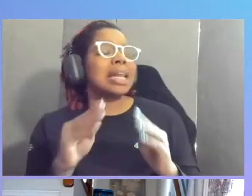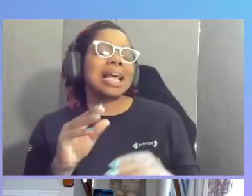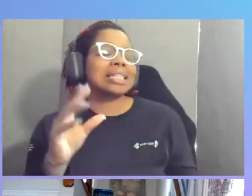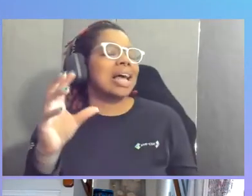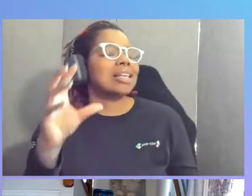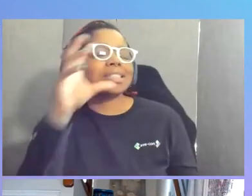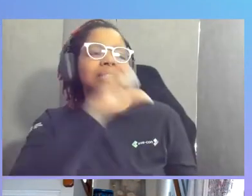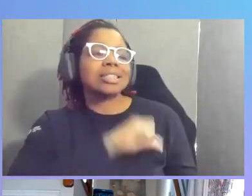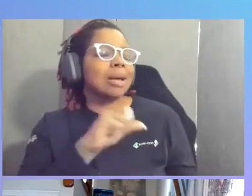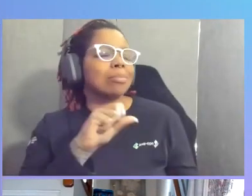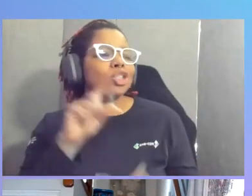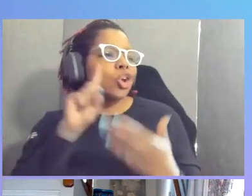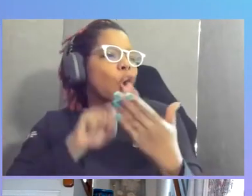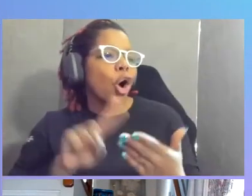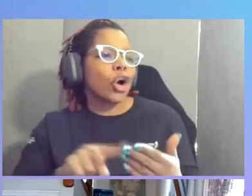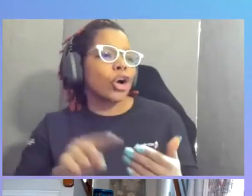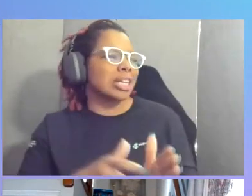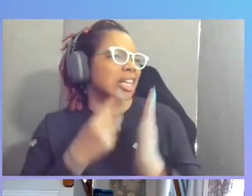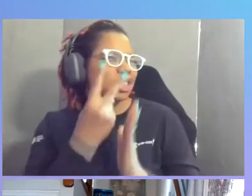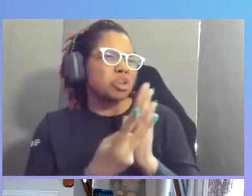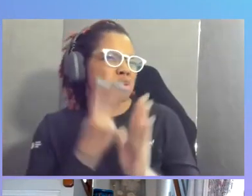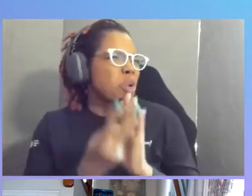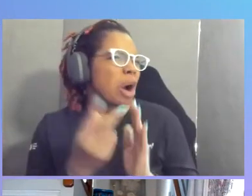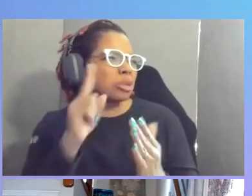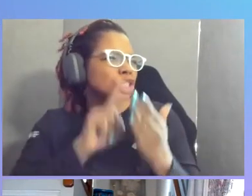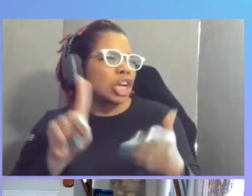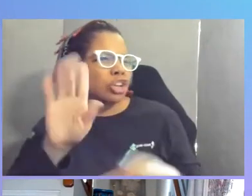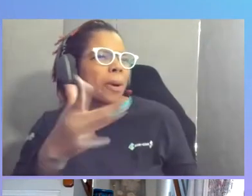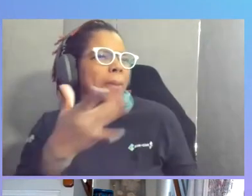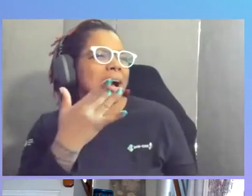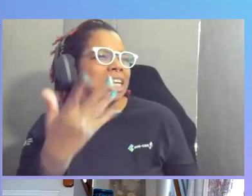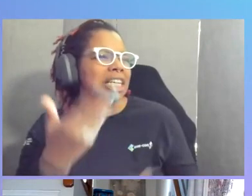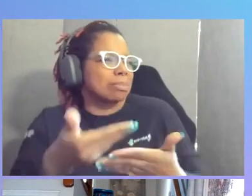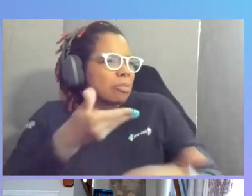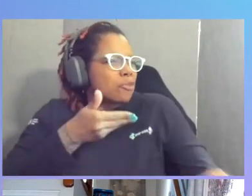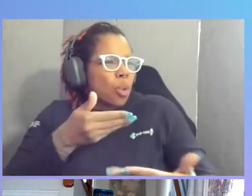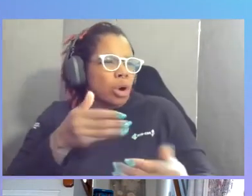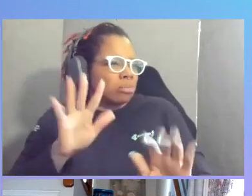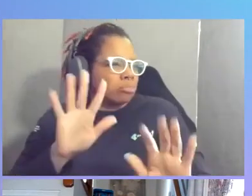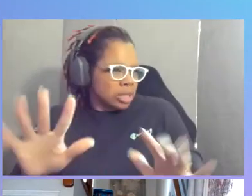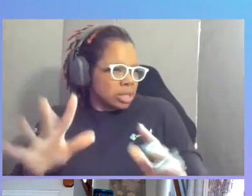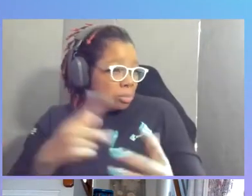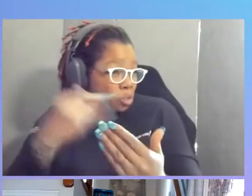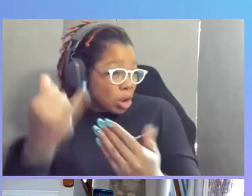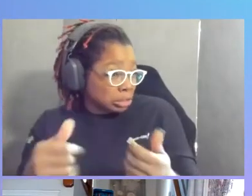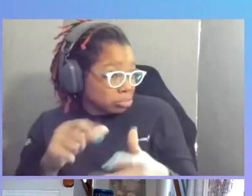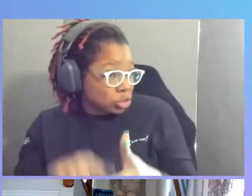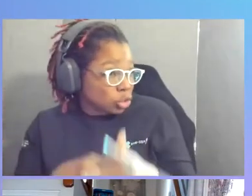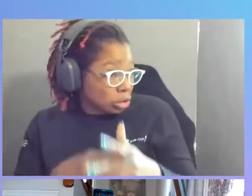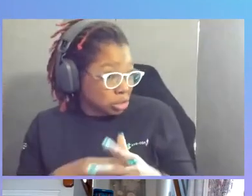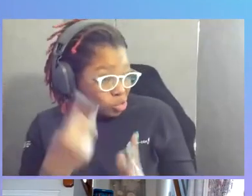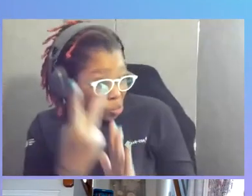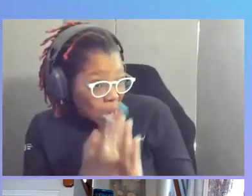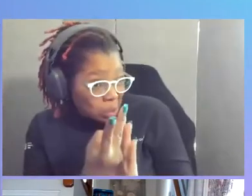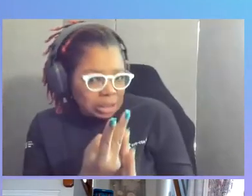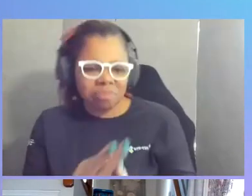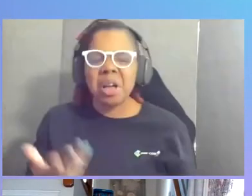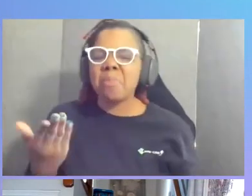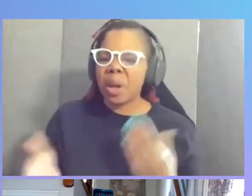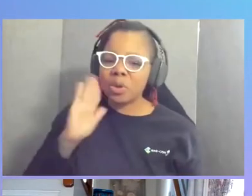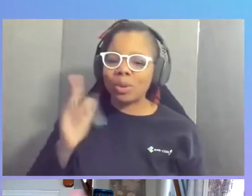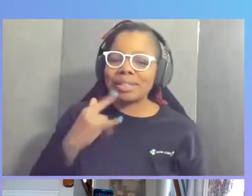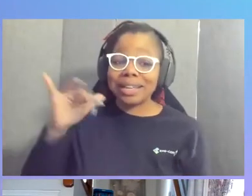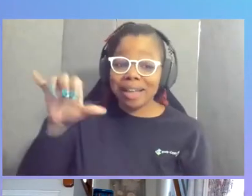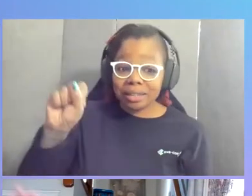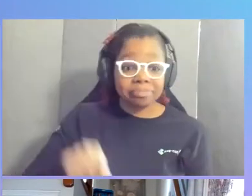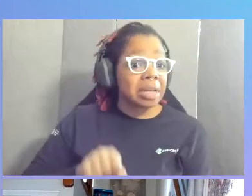about your biases before you start. It takes like 2 hours. This whole project's like 100 hours. Just 2 hours. More likely to say yes. If you say yes,